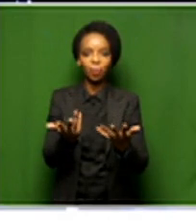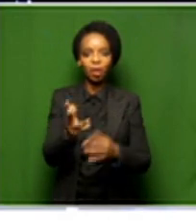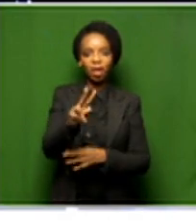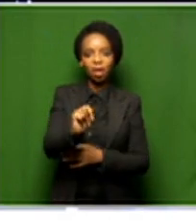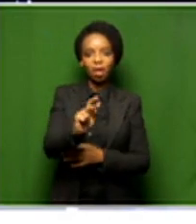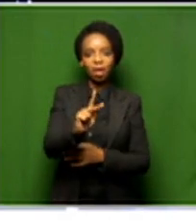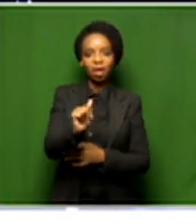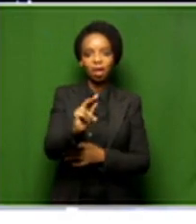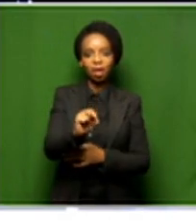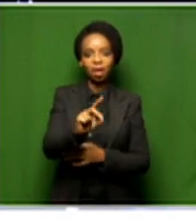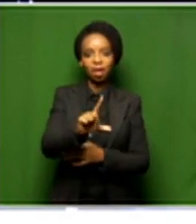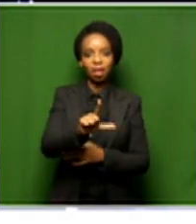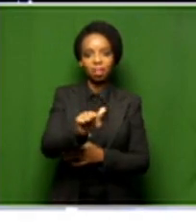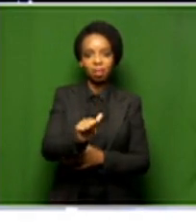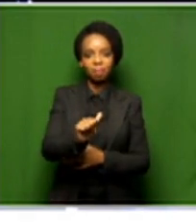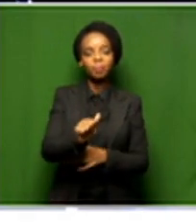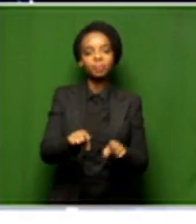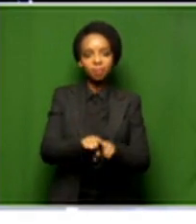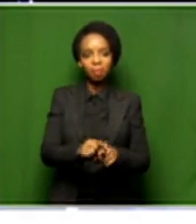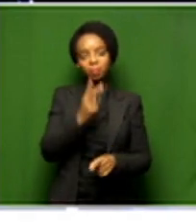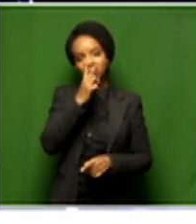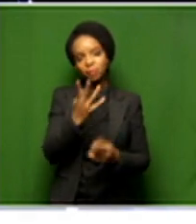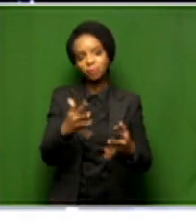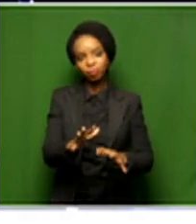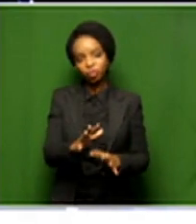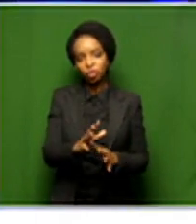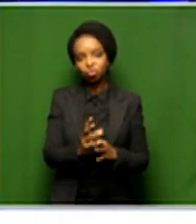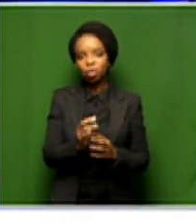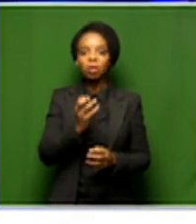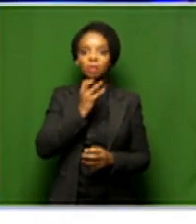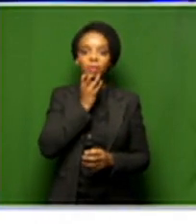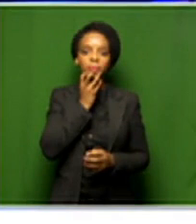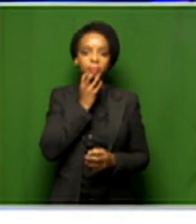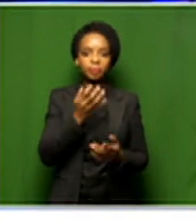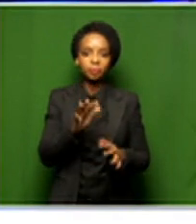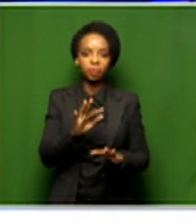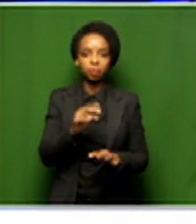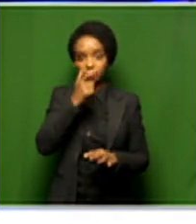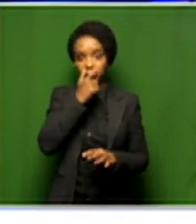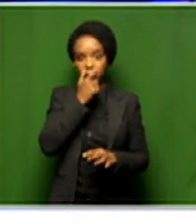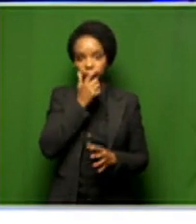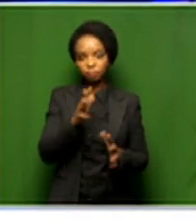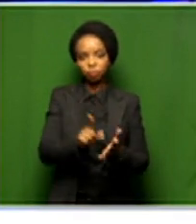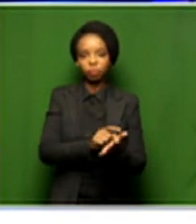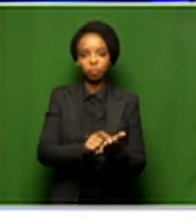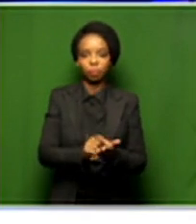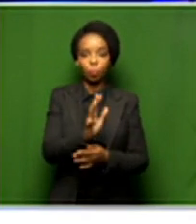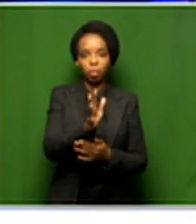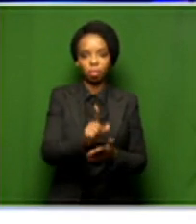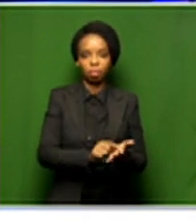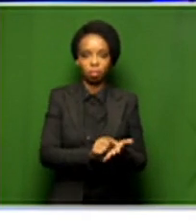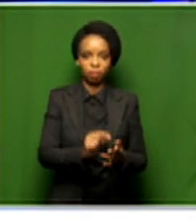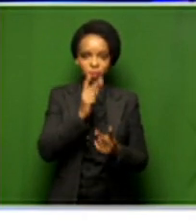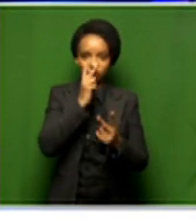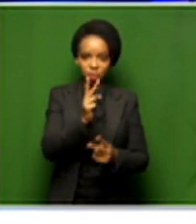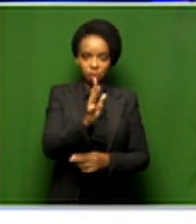see the President, Cyril Ramaphosa, voting. But I want to talk to past presidents. Yeah. Does it matter? I mean, we run after them to see them voting and get